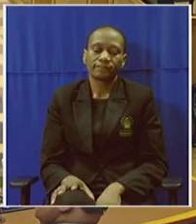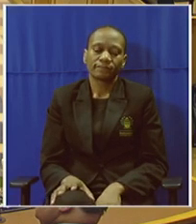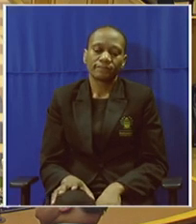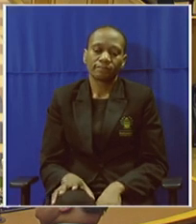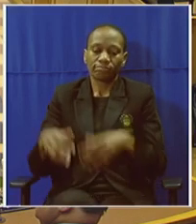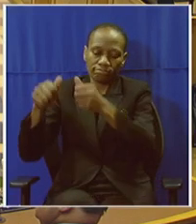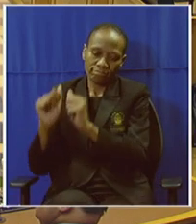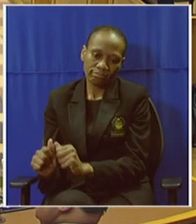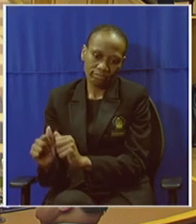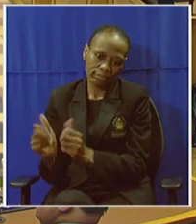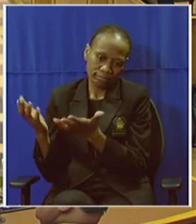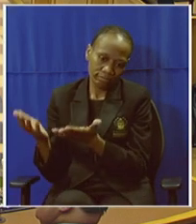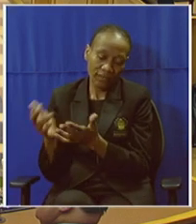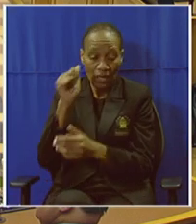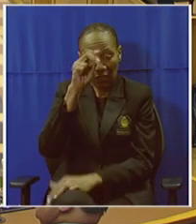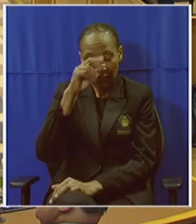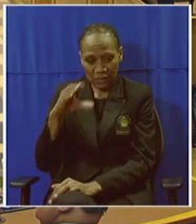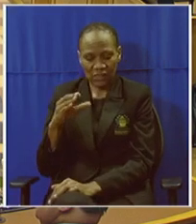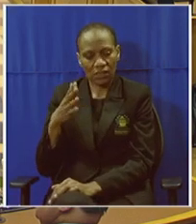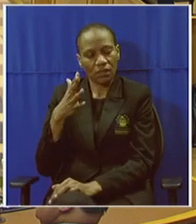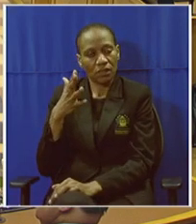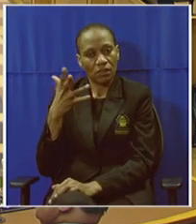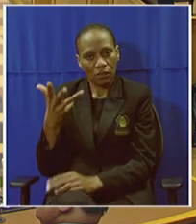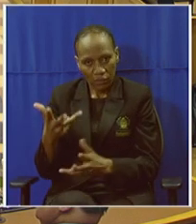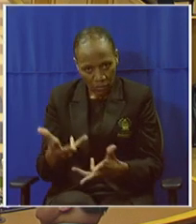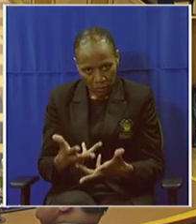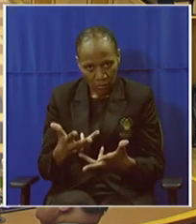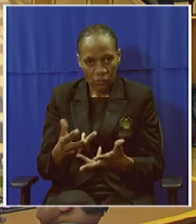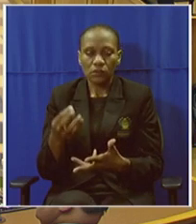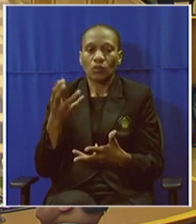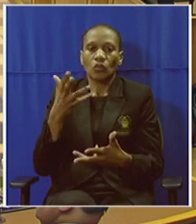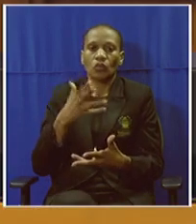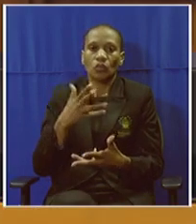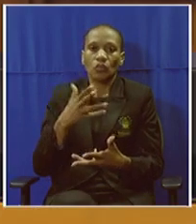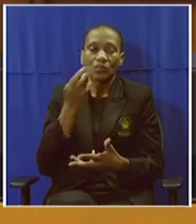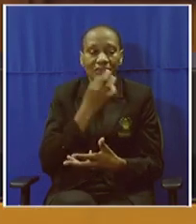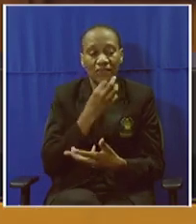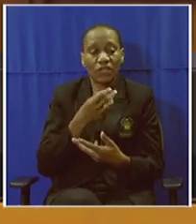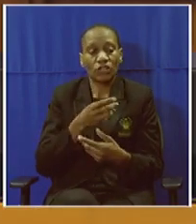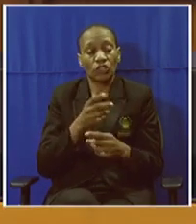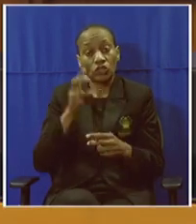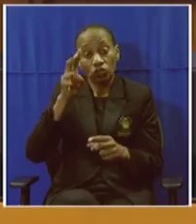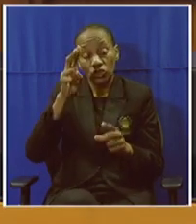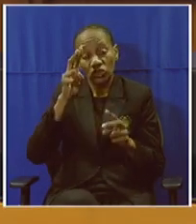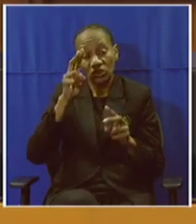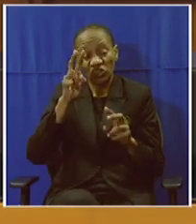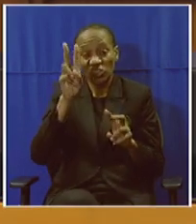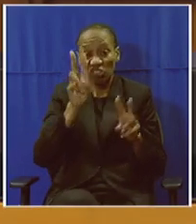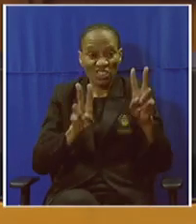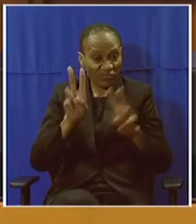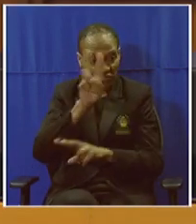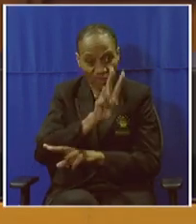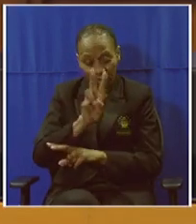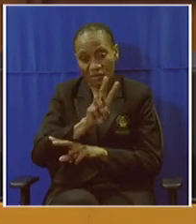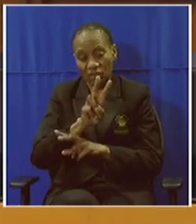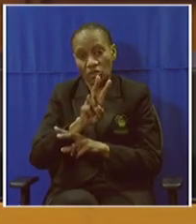House Chair, the ANC wishes the chairman of the Kaizer Chiefs Football Club, Kaizer Motaung, a happy belated